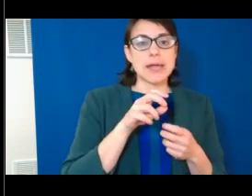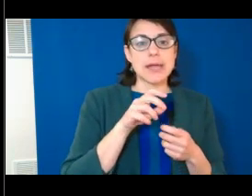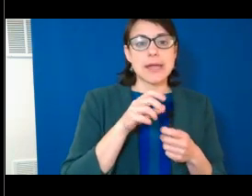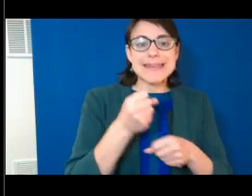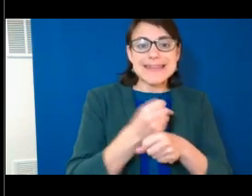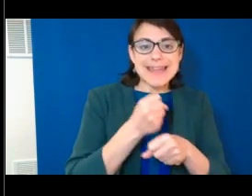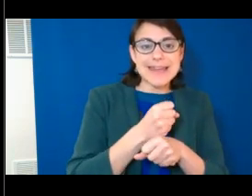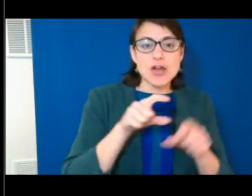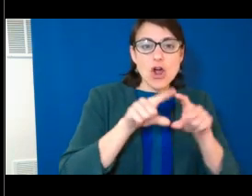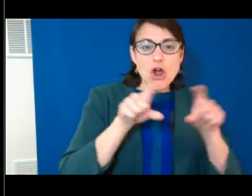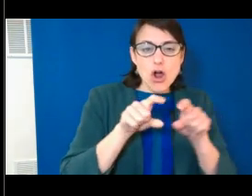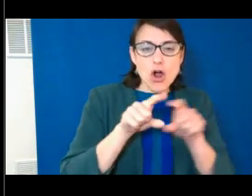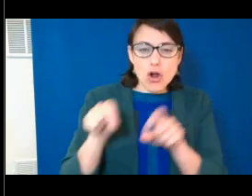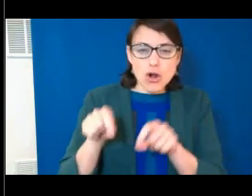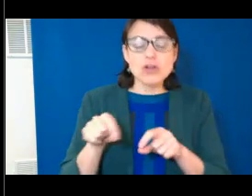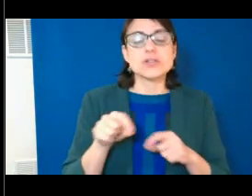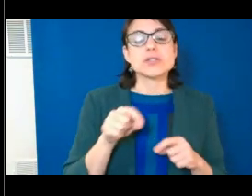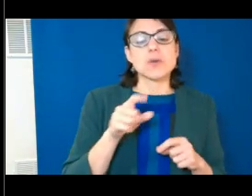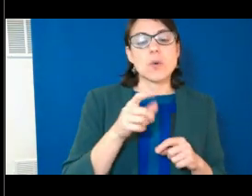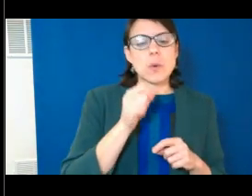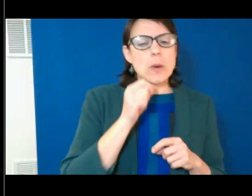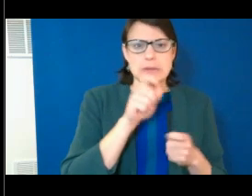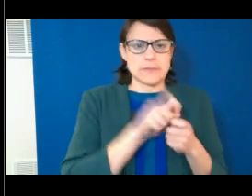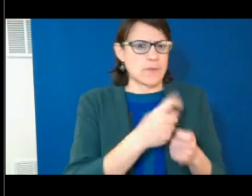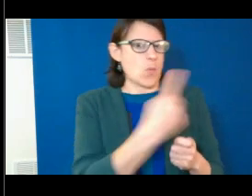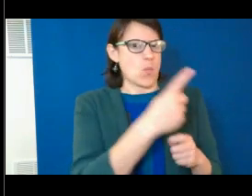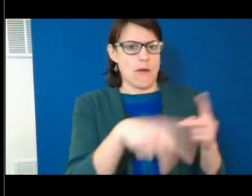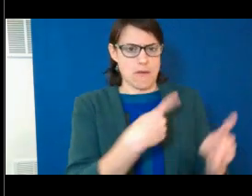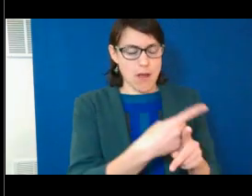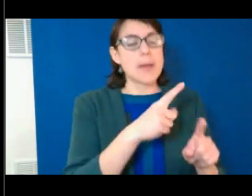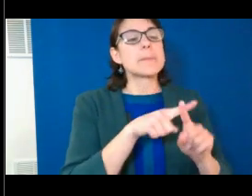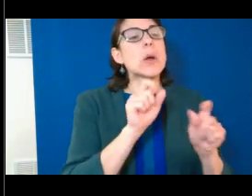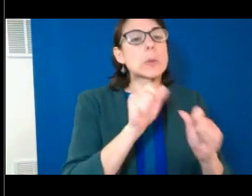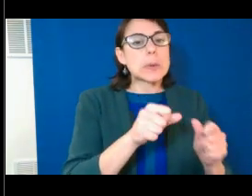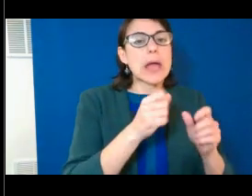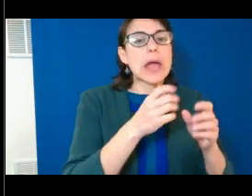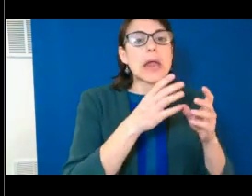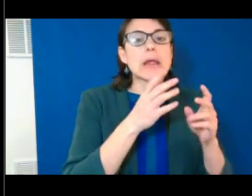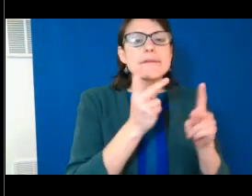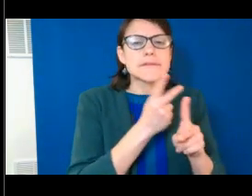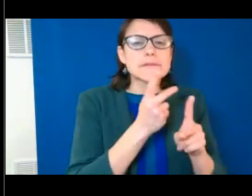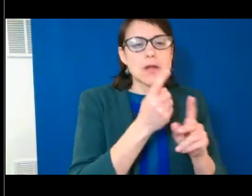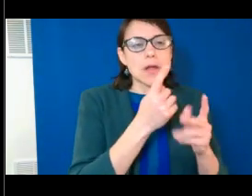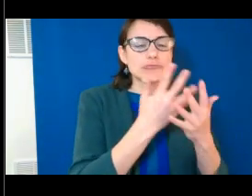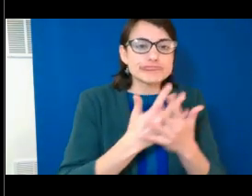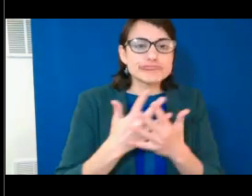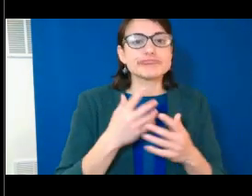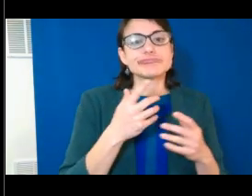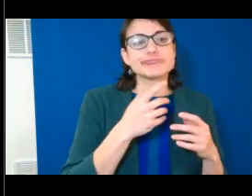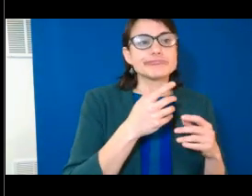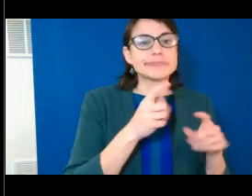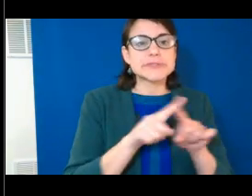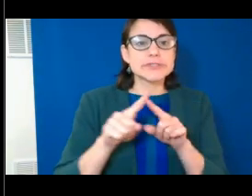for CleanSwell. There's a number of different data cards, and frankly, it was just easier and cheaper to put it